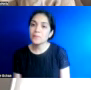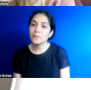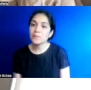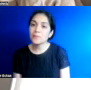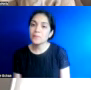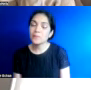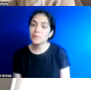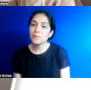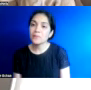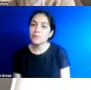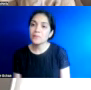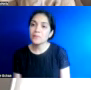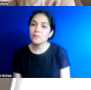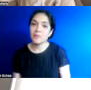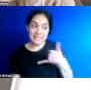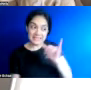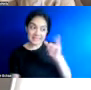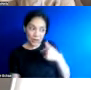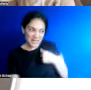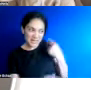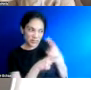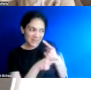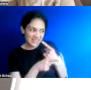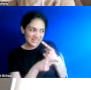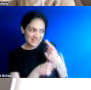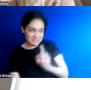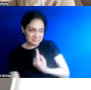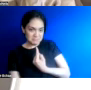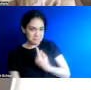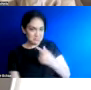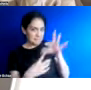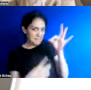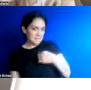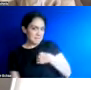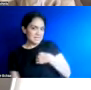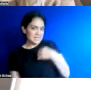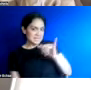Is it still me, you guys? I mean, if it's